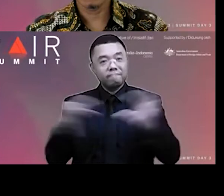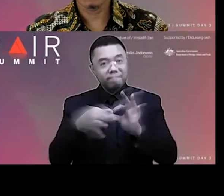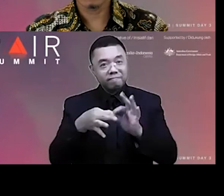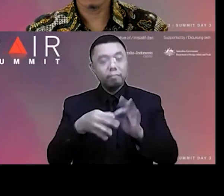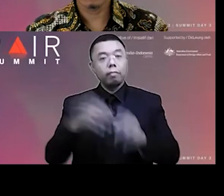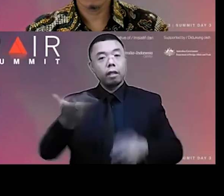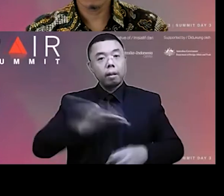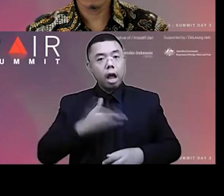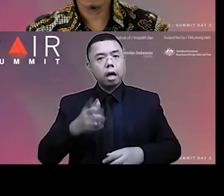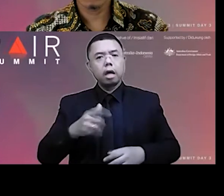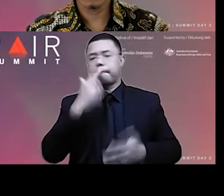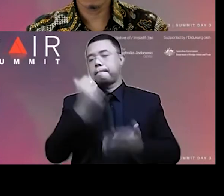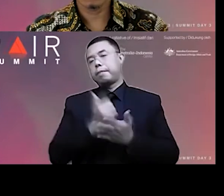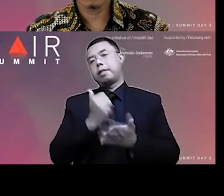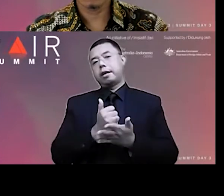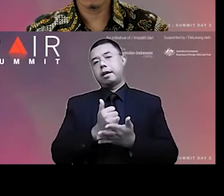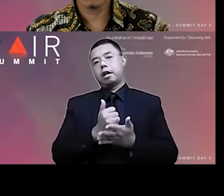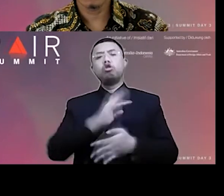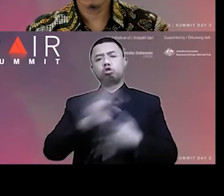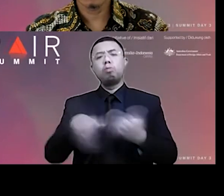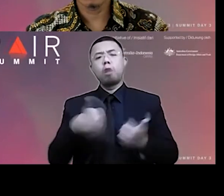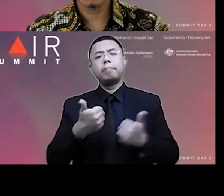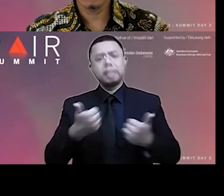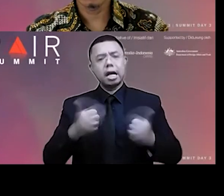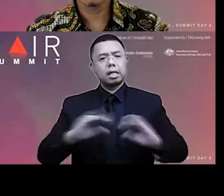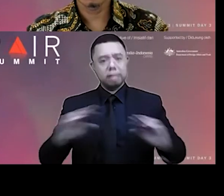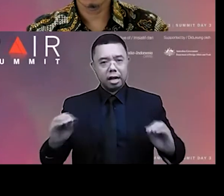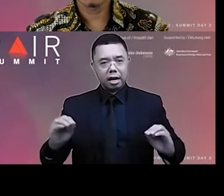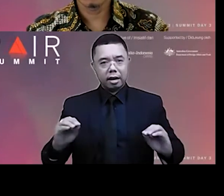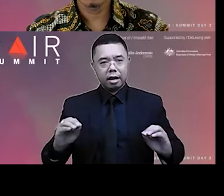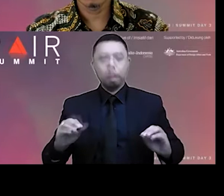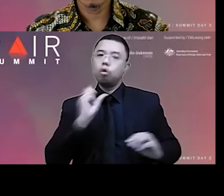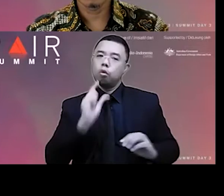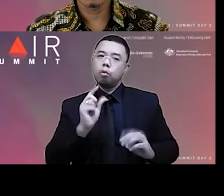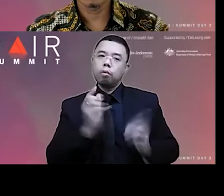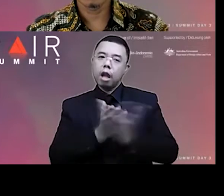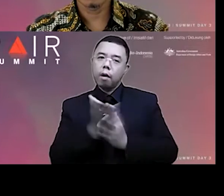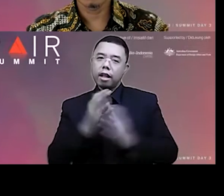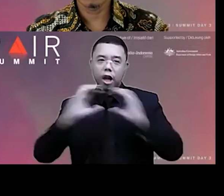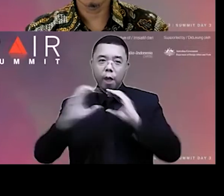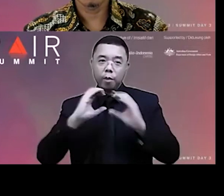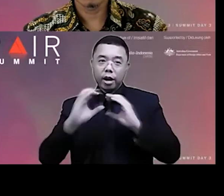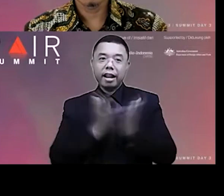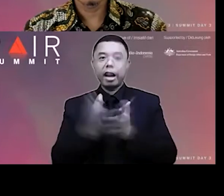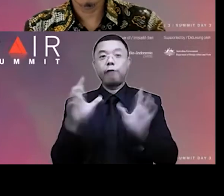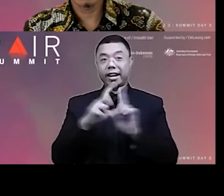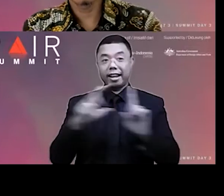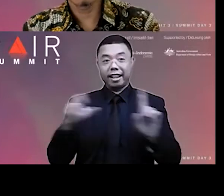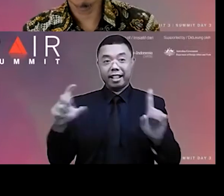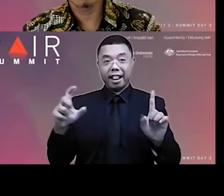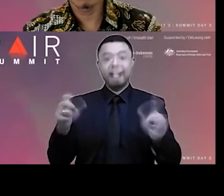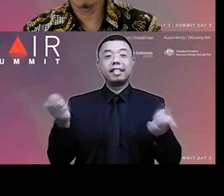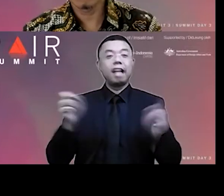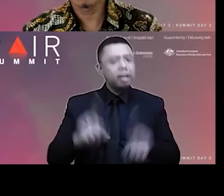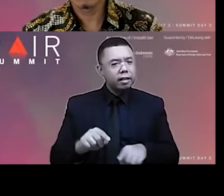do is through digital communication. Mm-hmm. So upskill their digital capability is